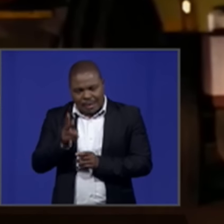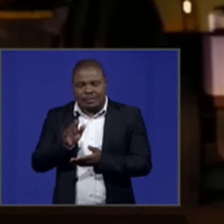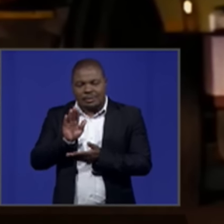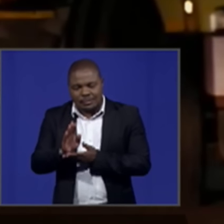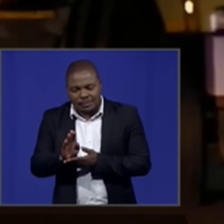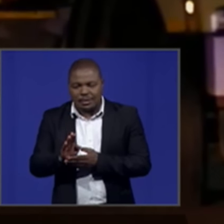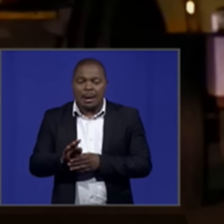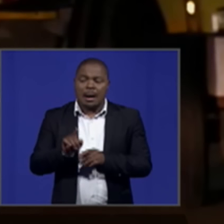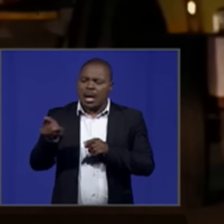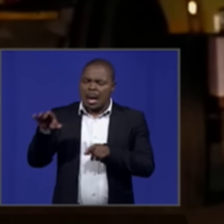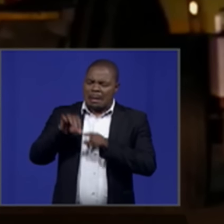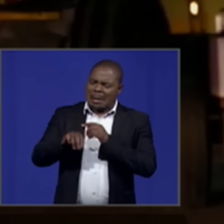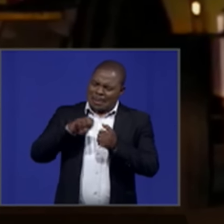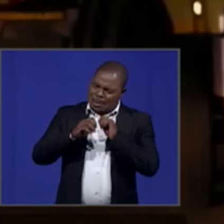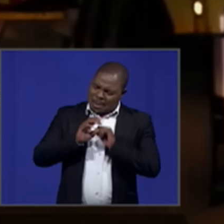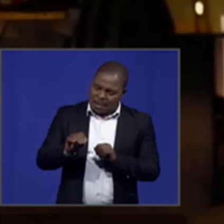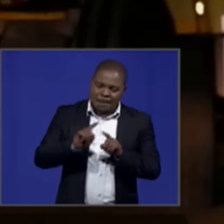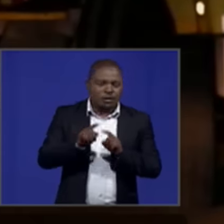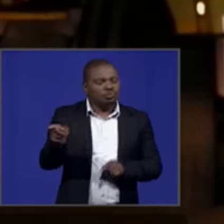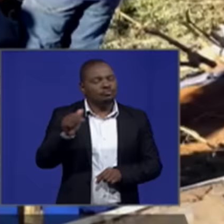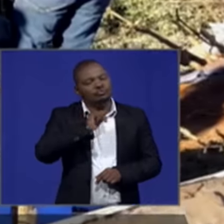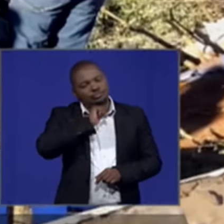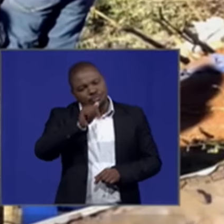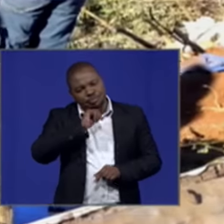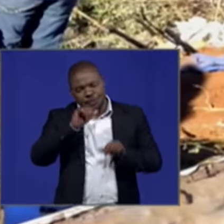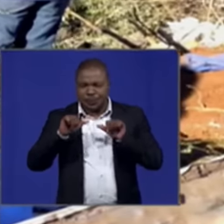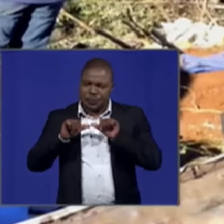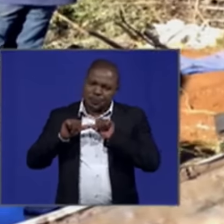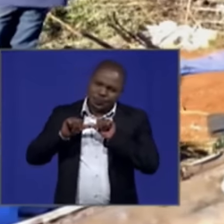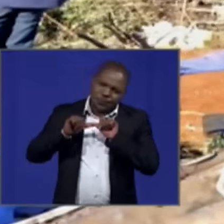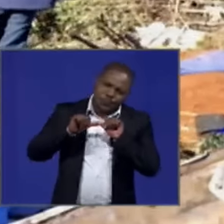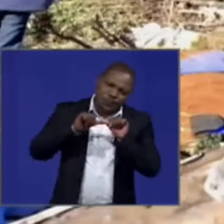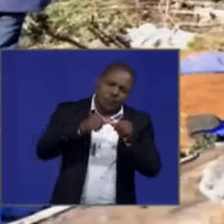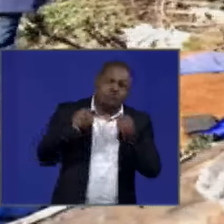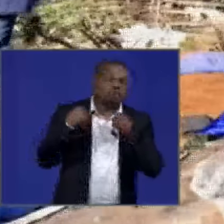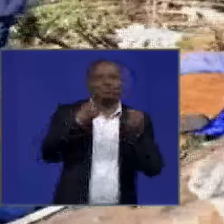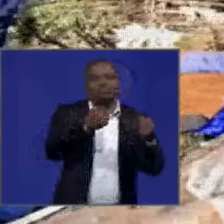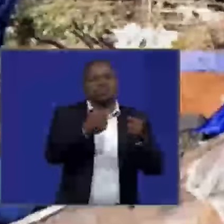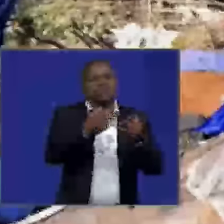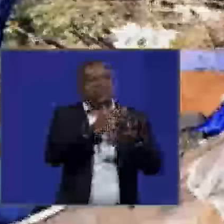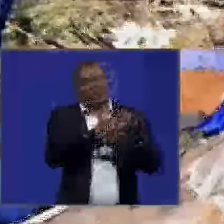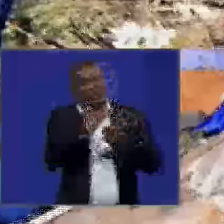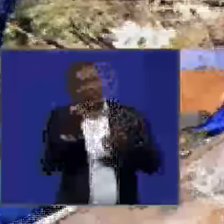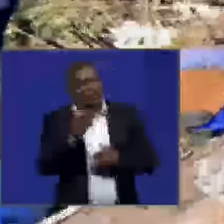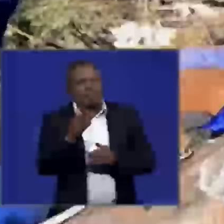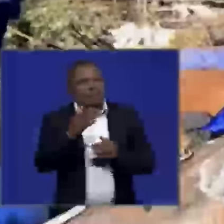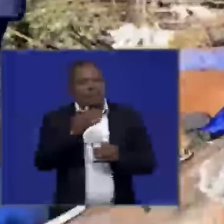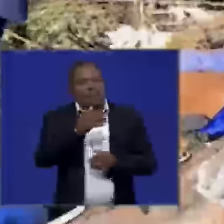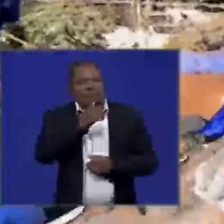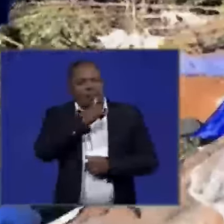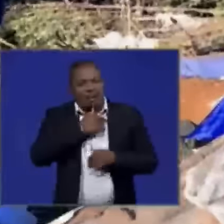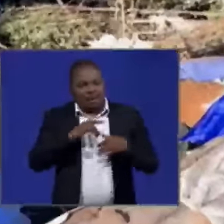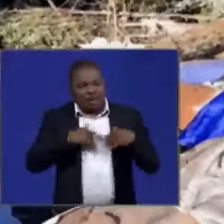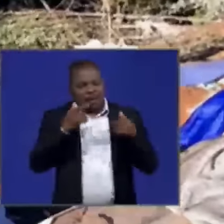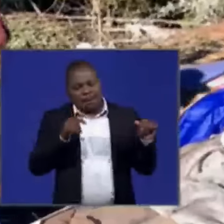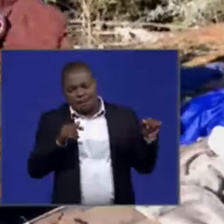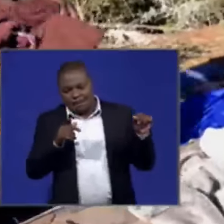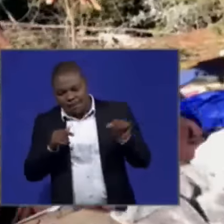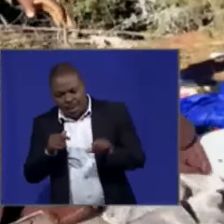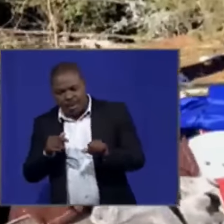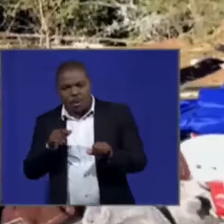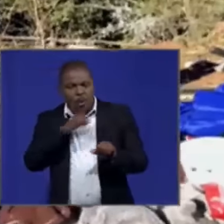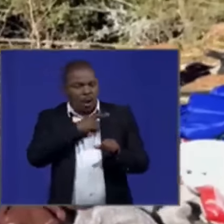sefatanaga se na le mathata e fela o tšwetše pele ka leeto ba bangwe bao ba phulogile go ba ile ba boela lefelong leo kotsi e diragetšego morago ga go